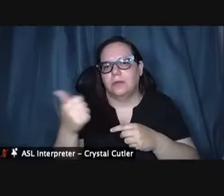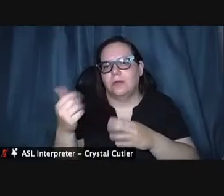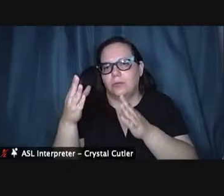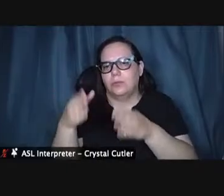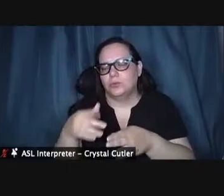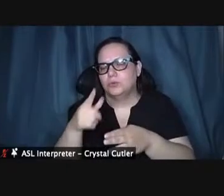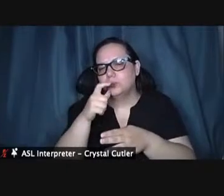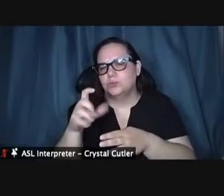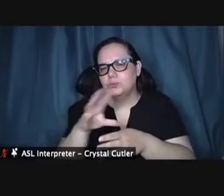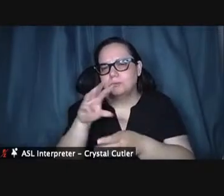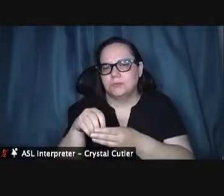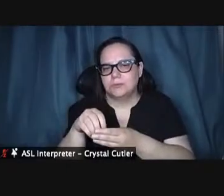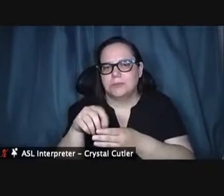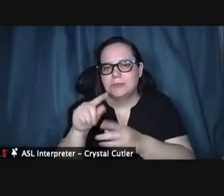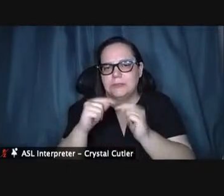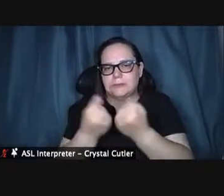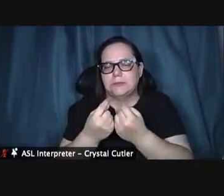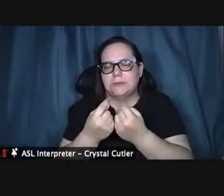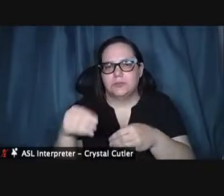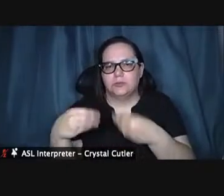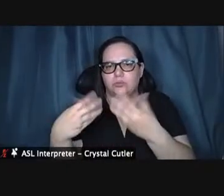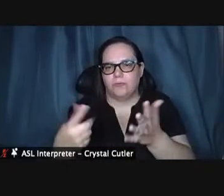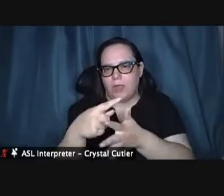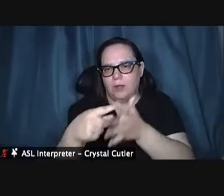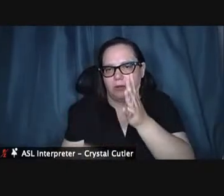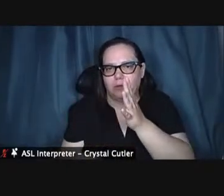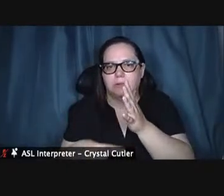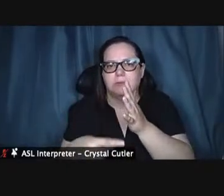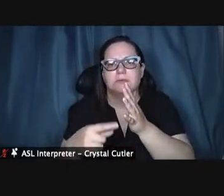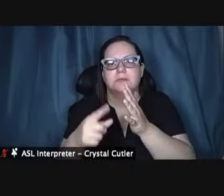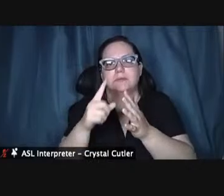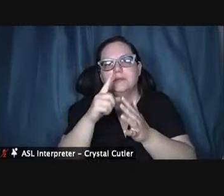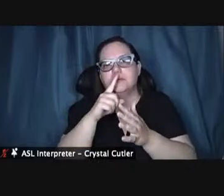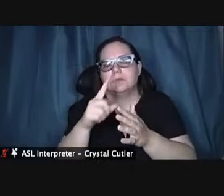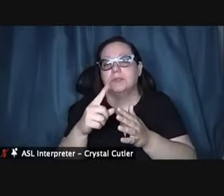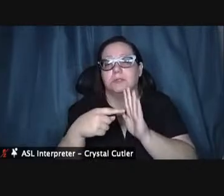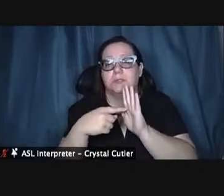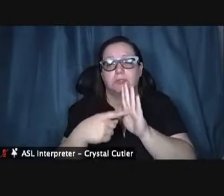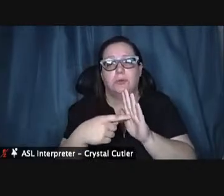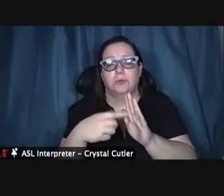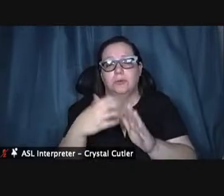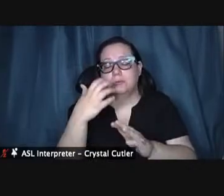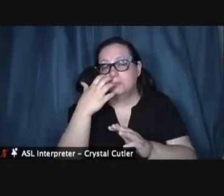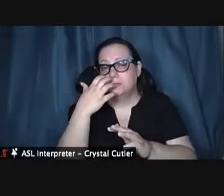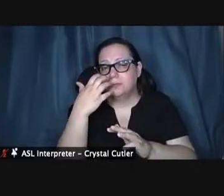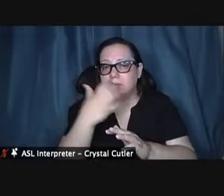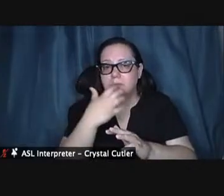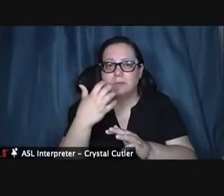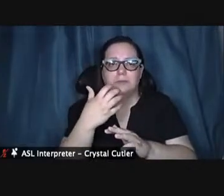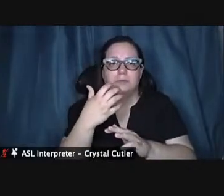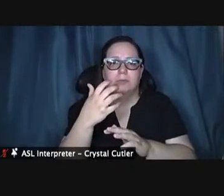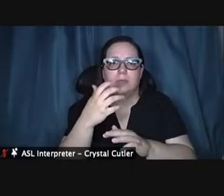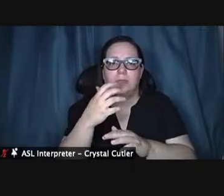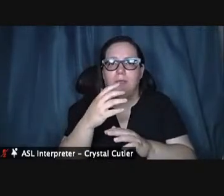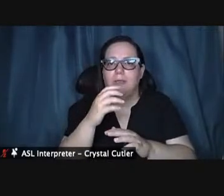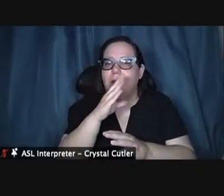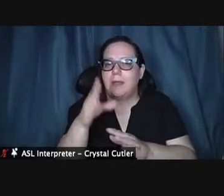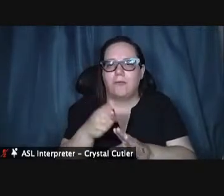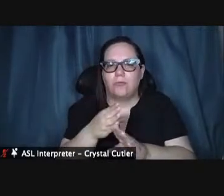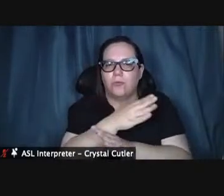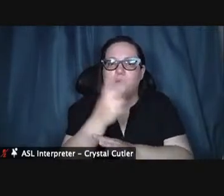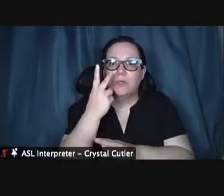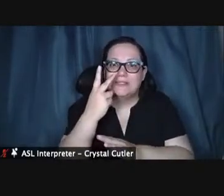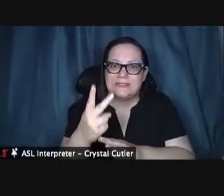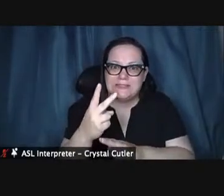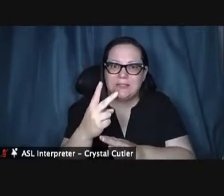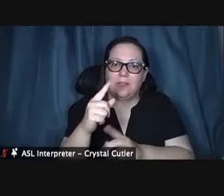And it shows really the unprecedented detail of thermal prediction that we're capable of having